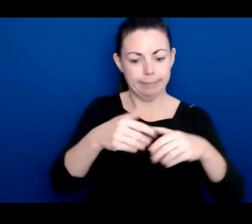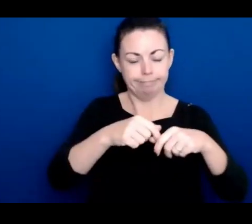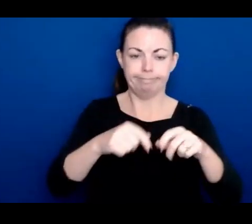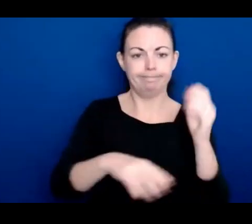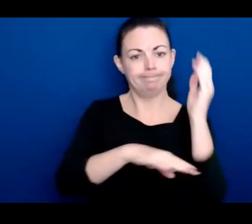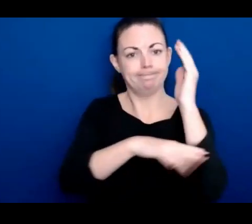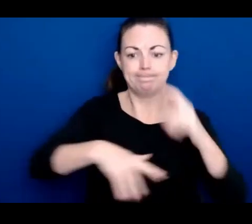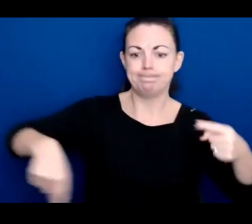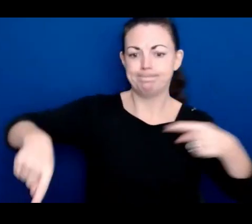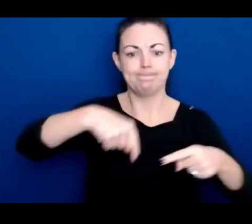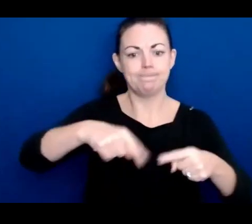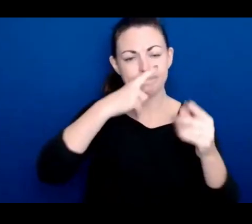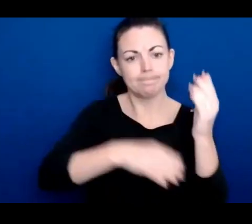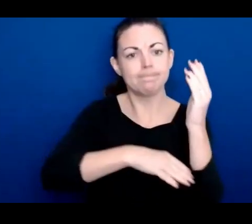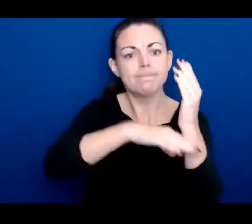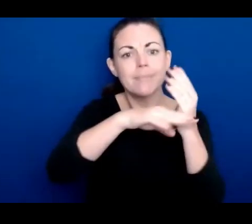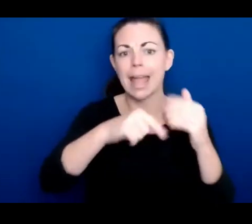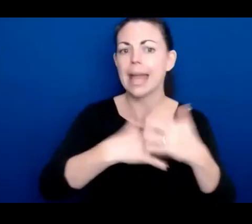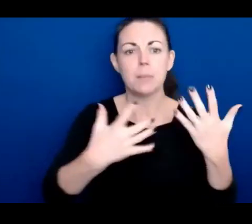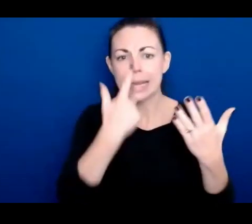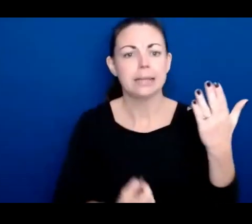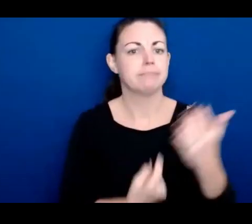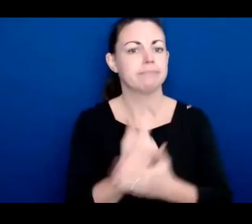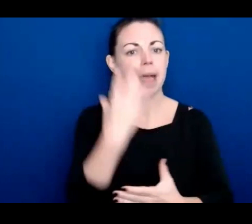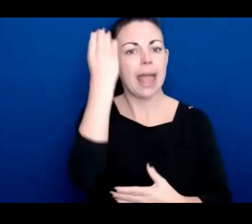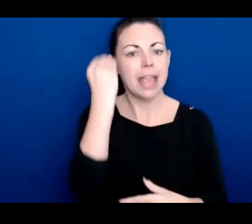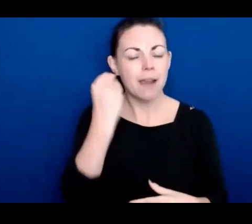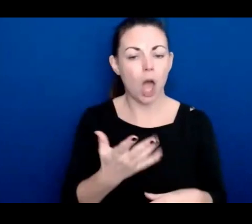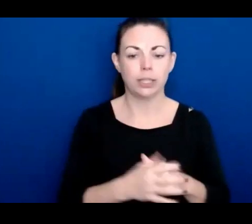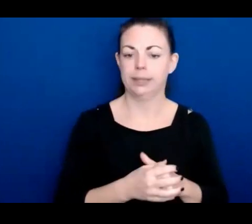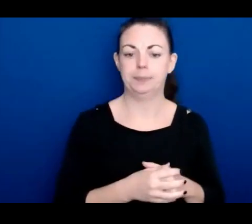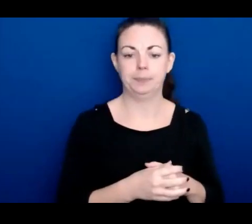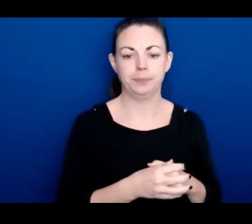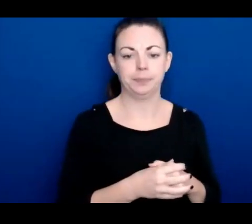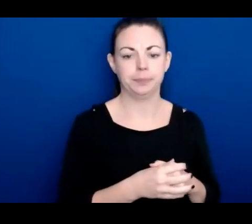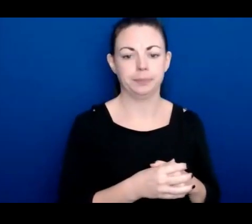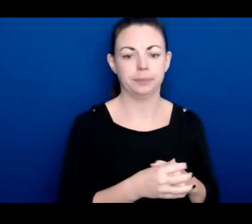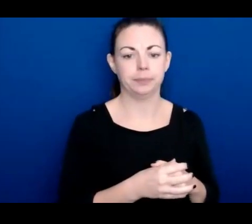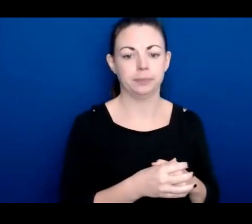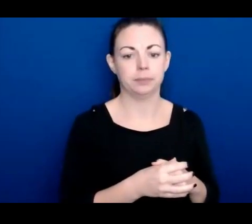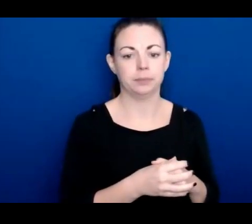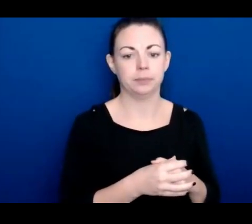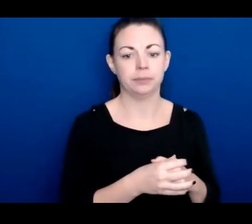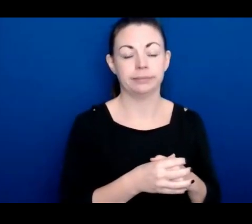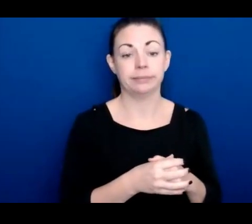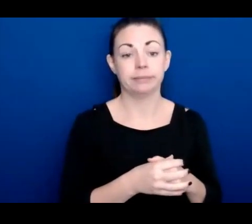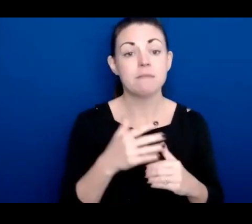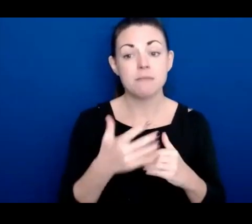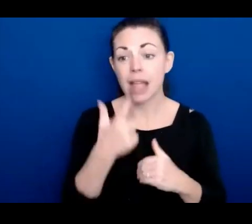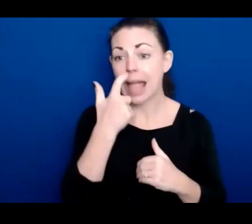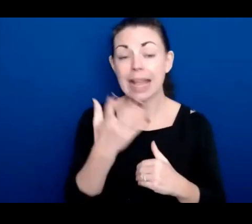support everybody. And in addition to this, most people can suffer from hearing loss due to